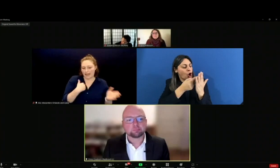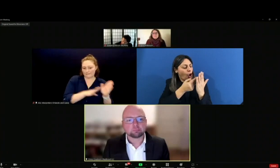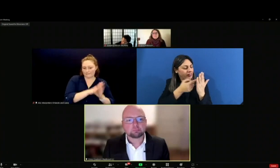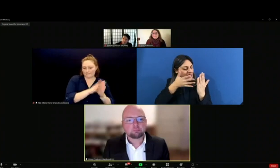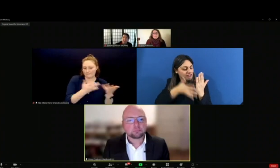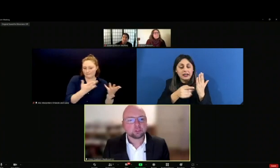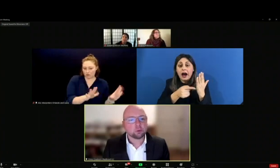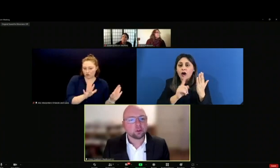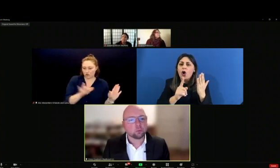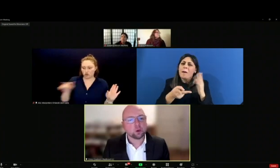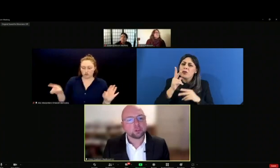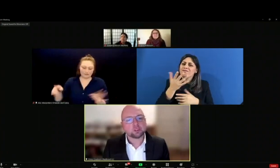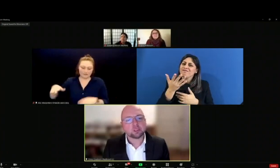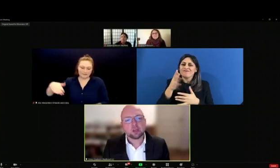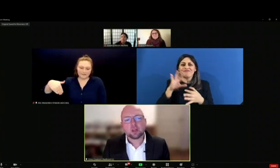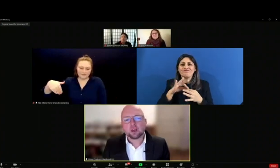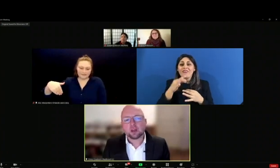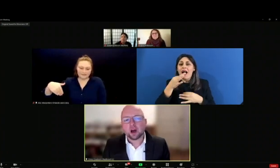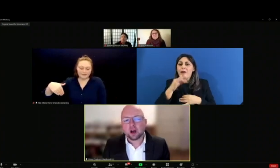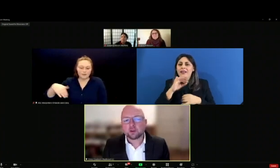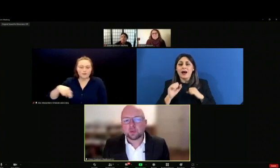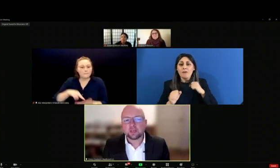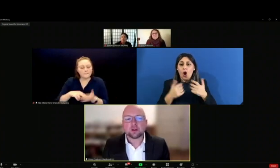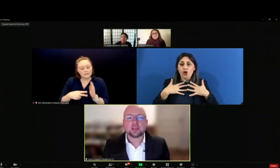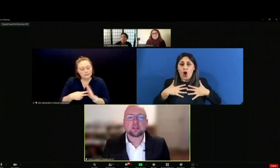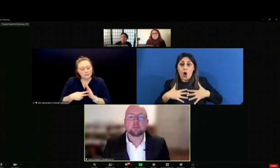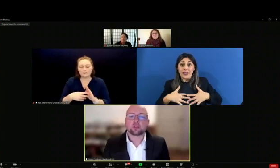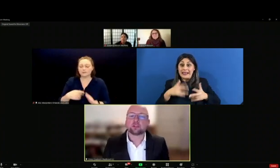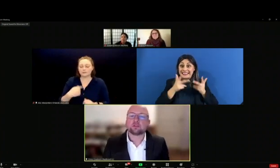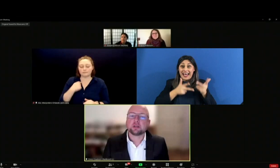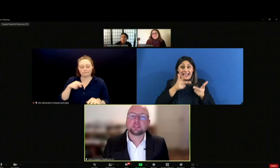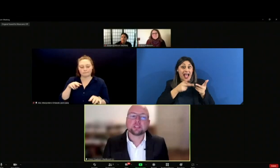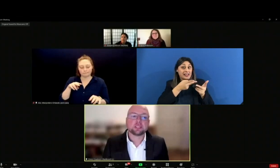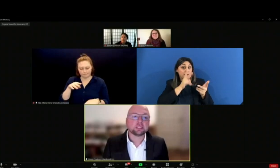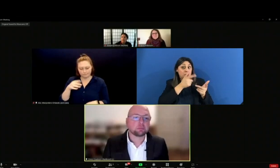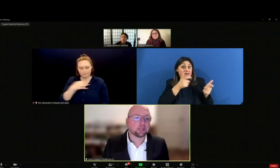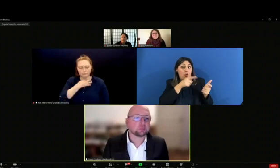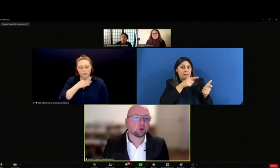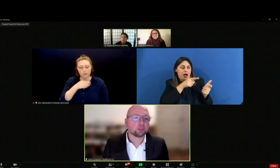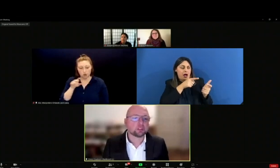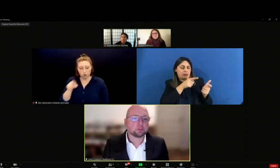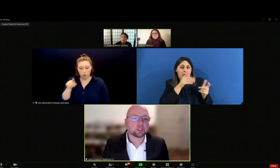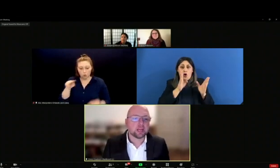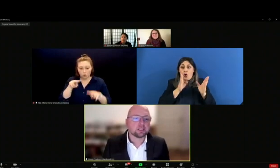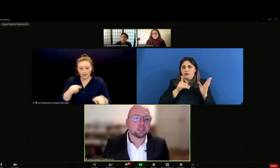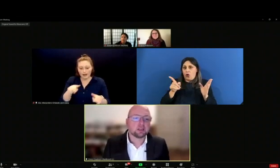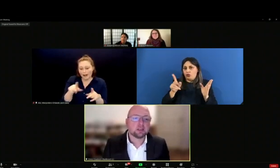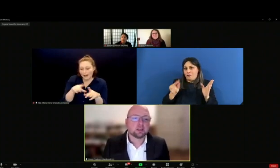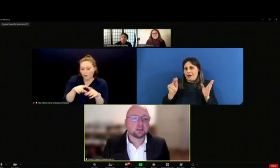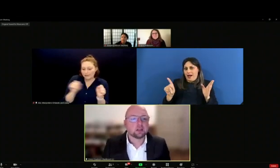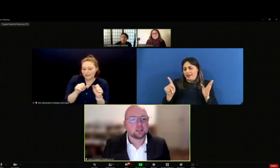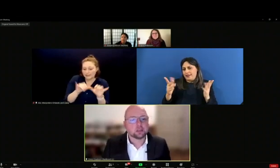speakers. So in other words, are you really looking at the emergence of a linguistic system that exploits